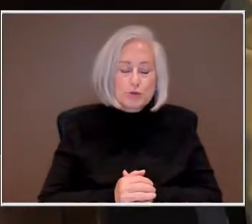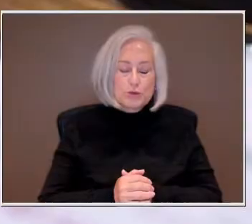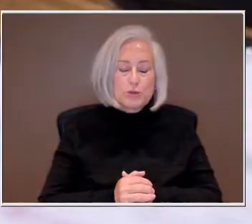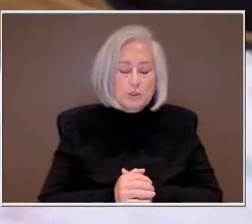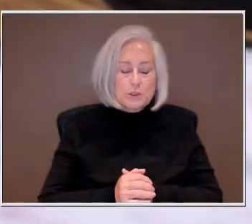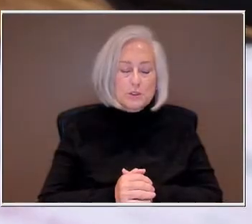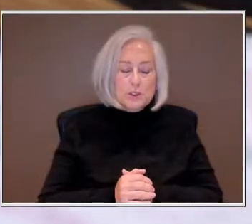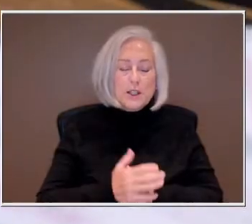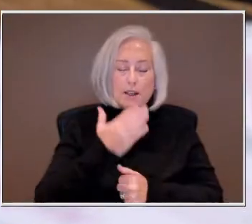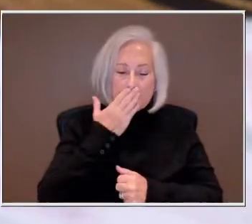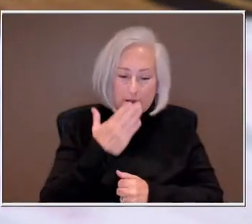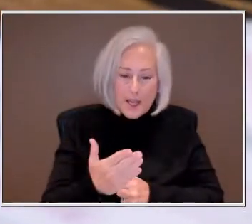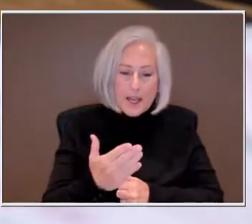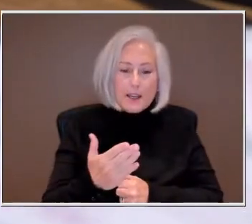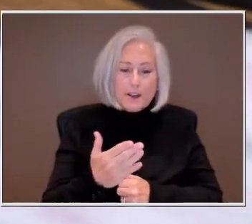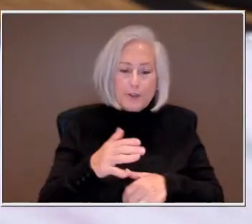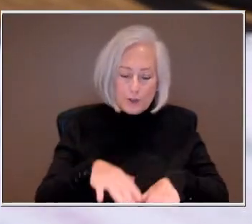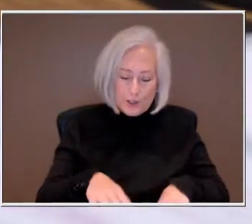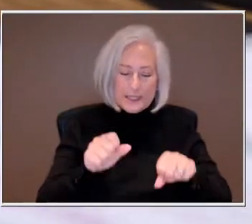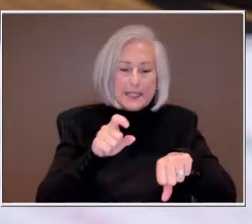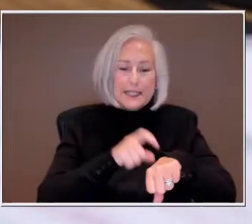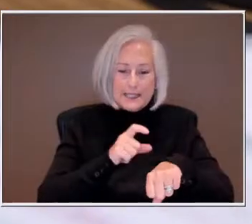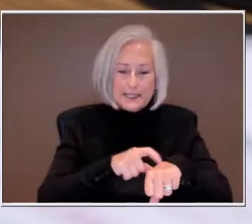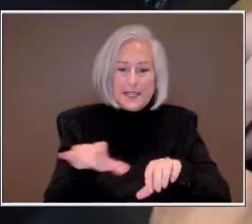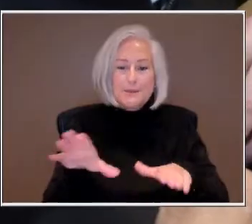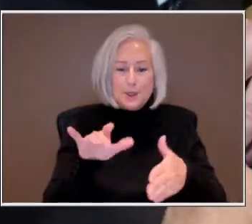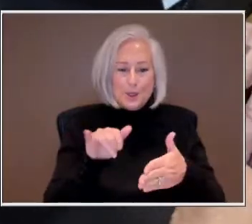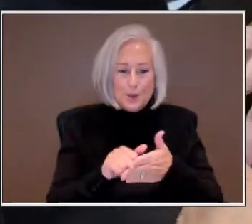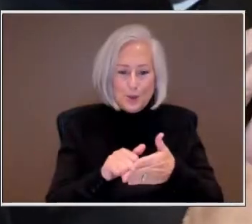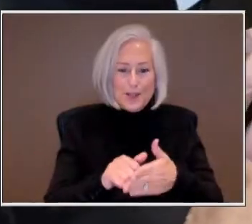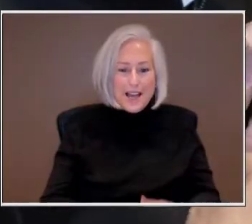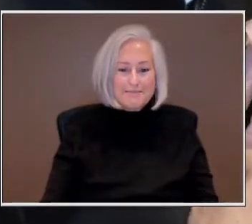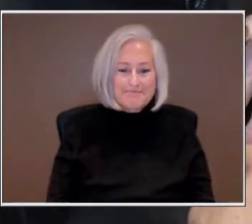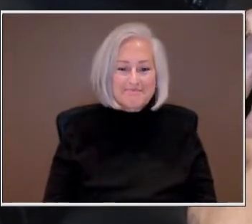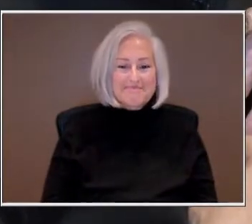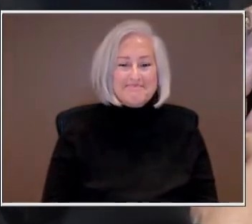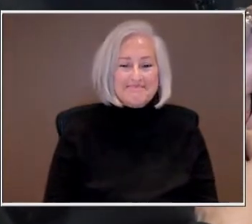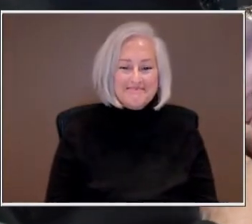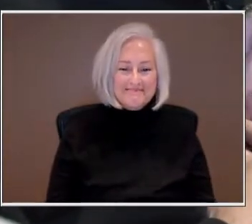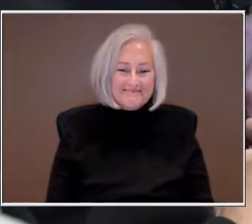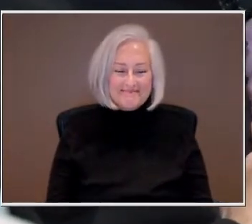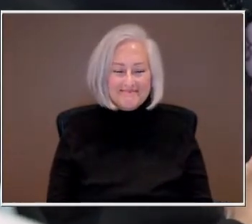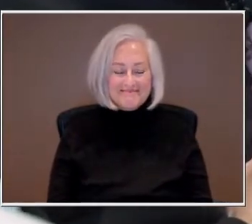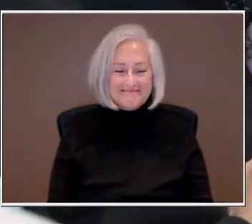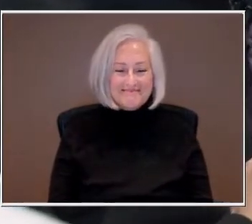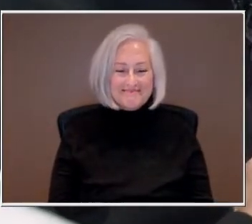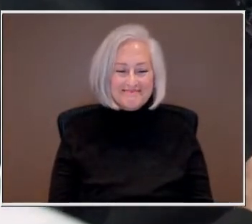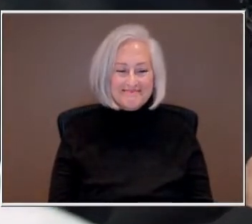you took the time to do that, right?